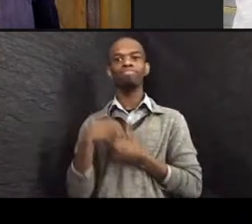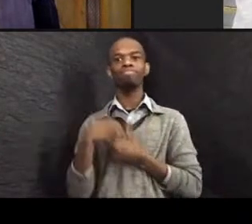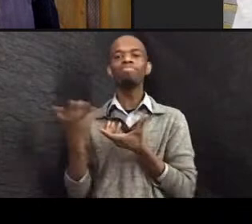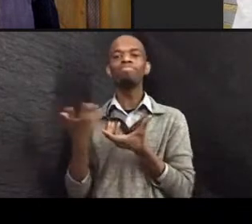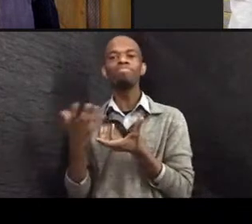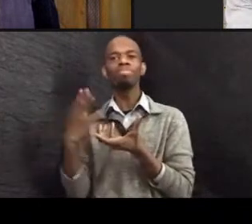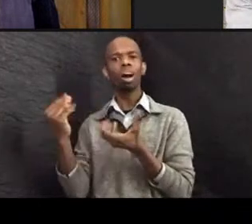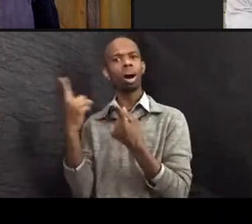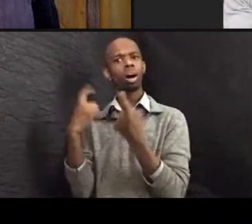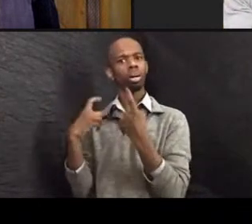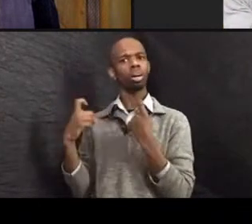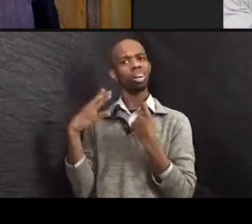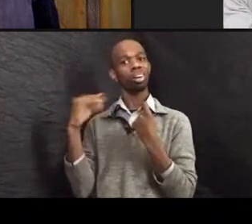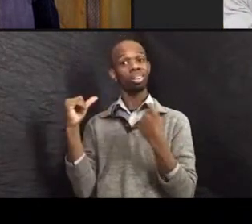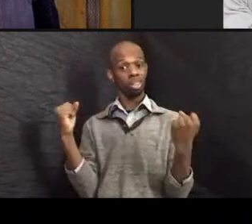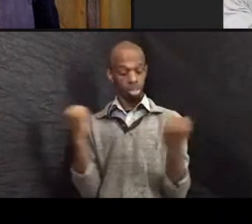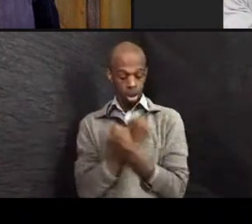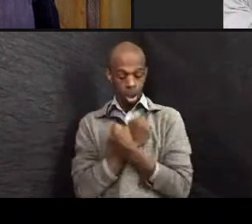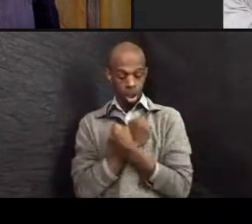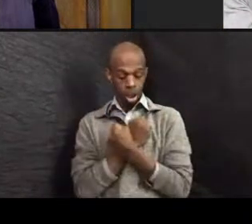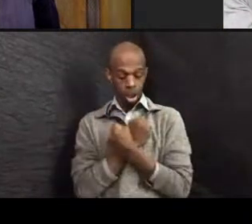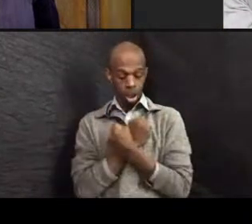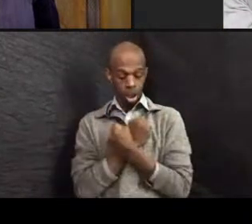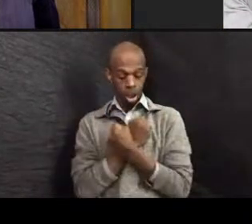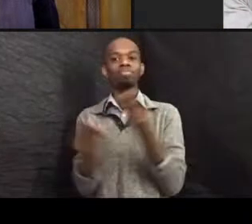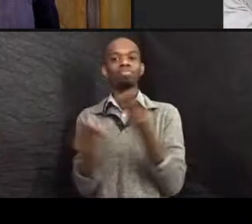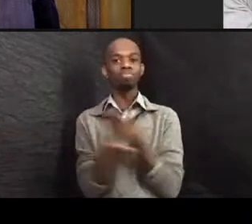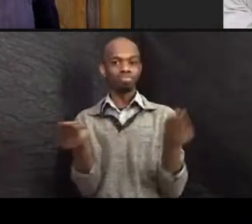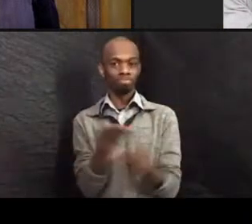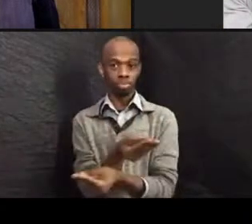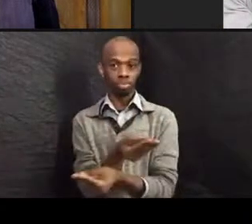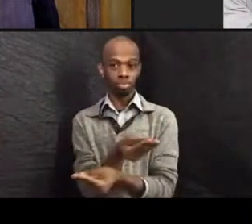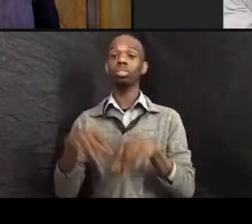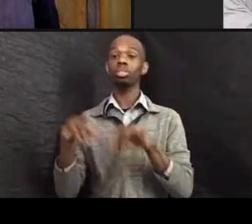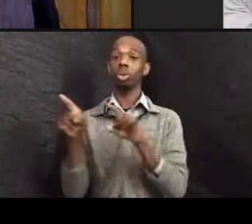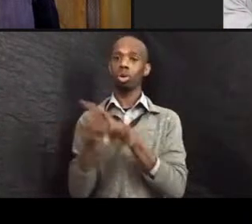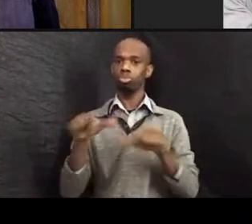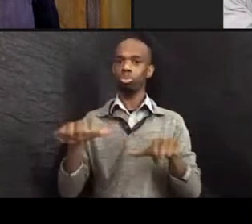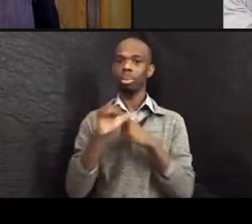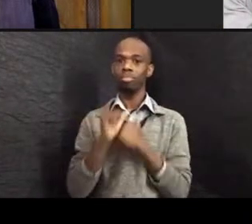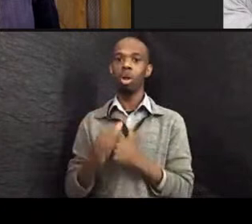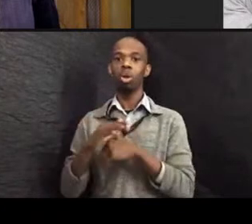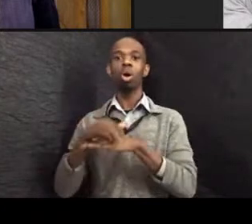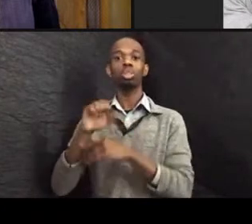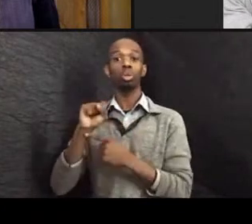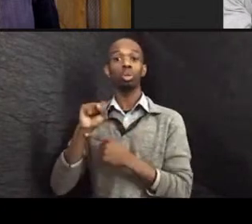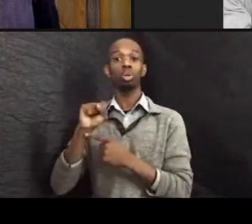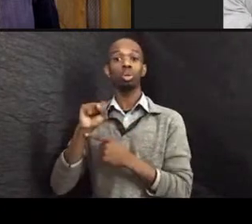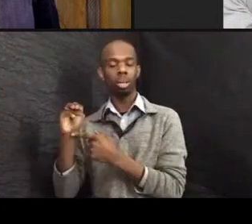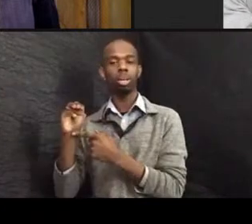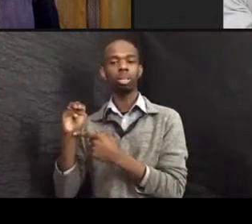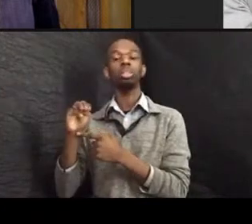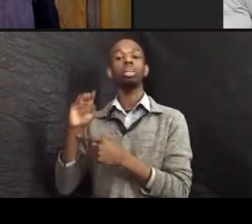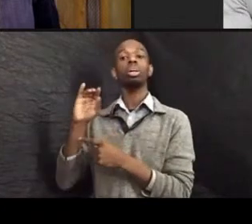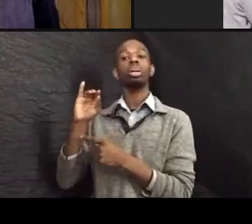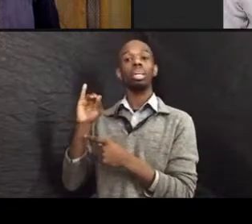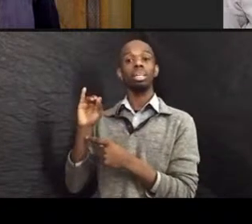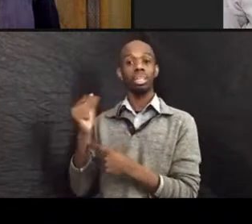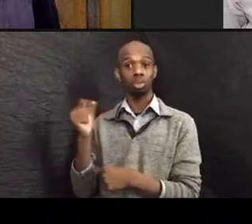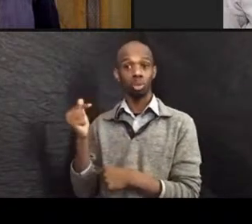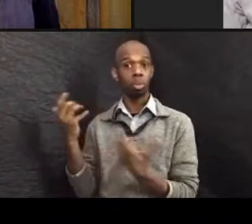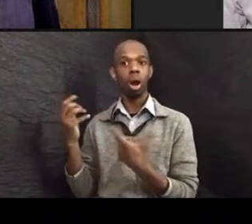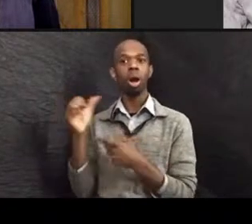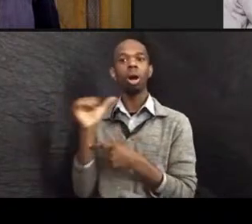love. Also, please follow us on our social media. Our Instagram is at Black